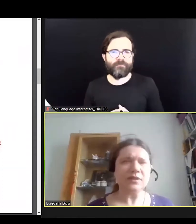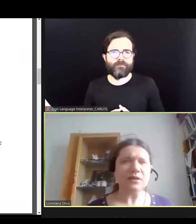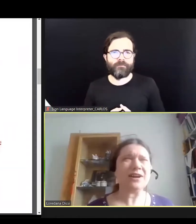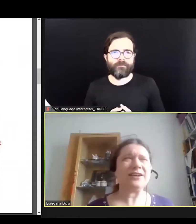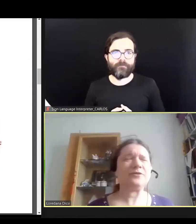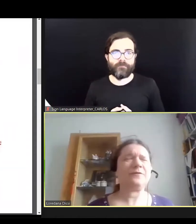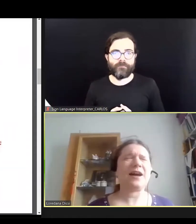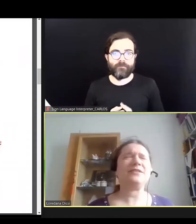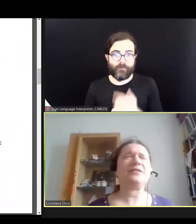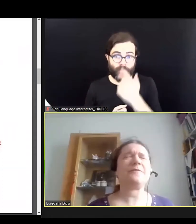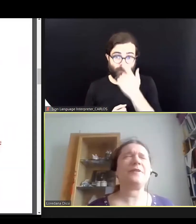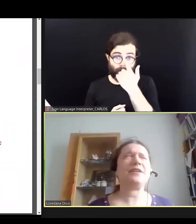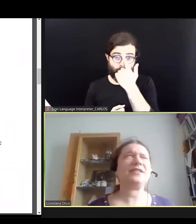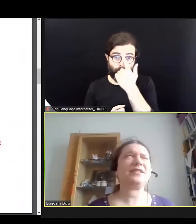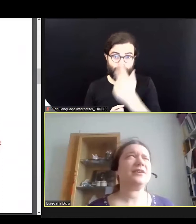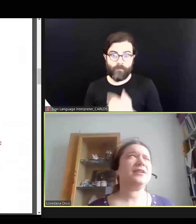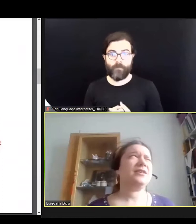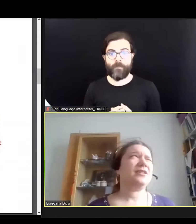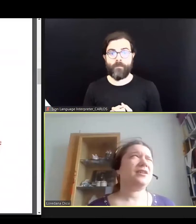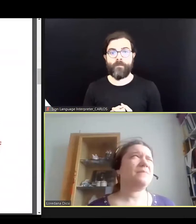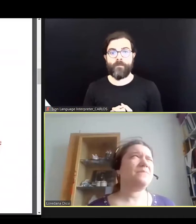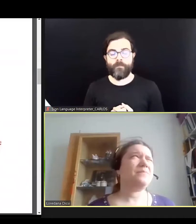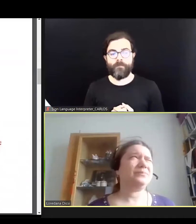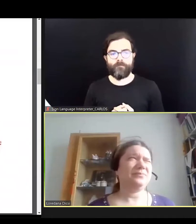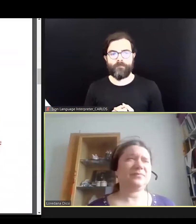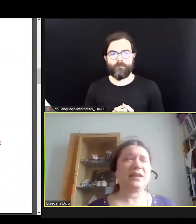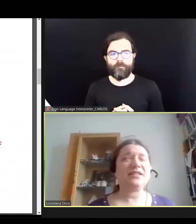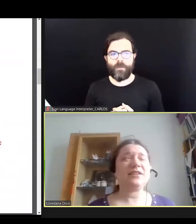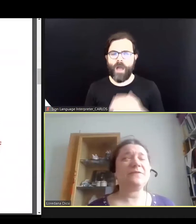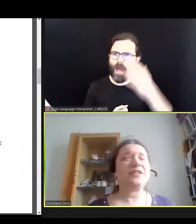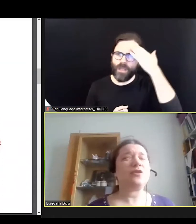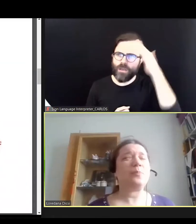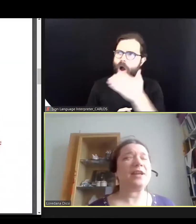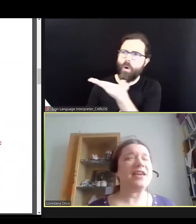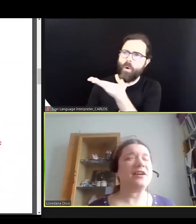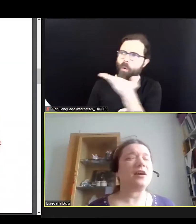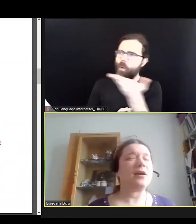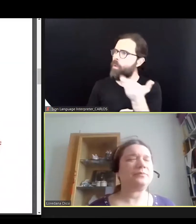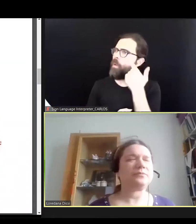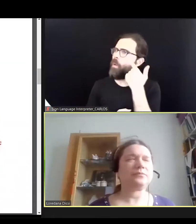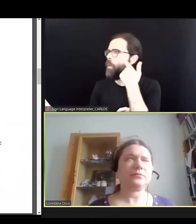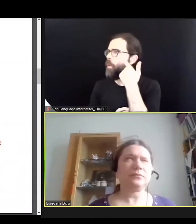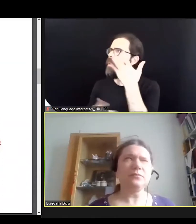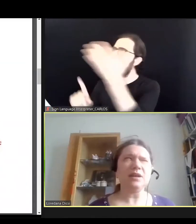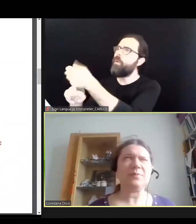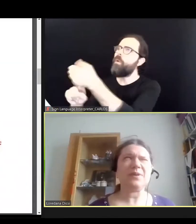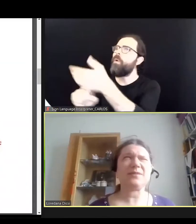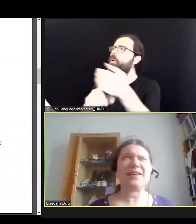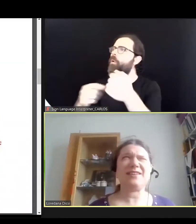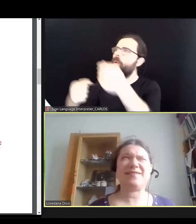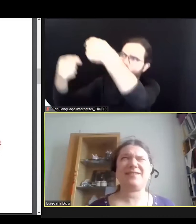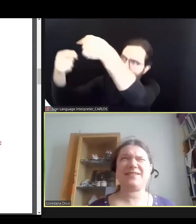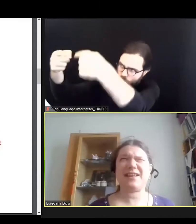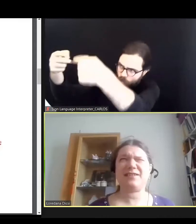the online platforms of the universities to hand in work. They find